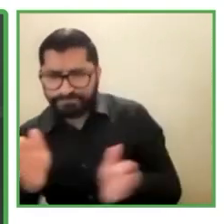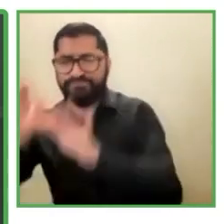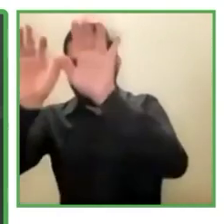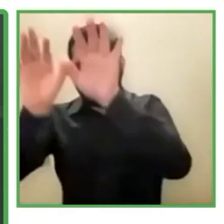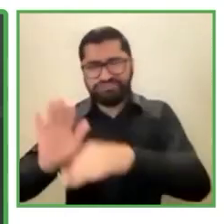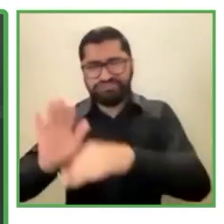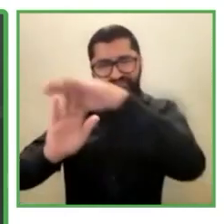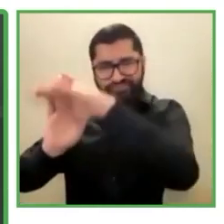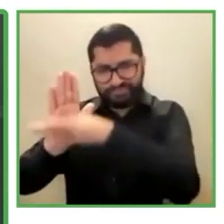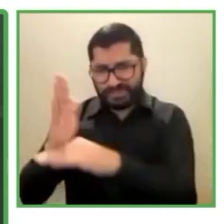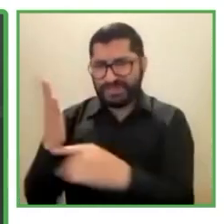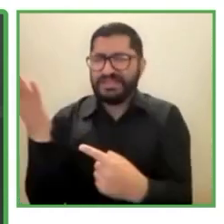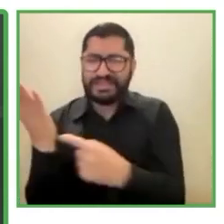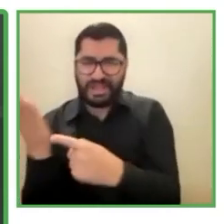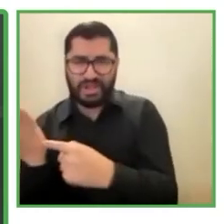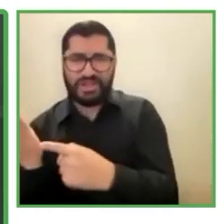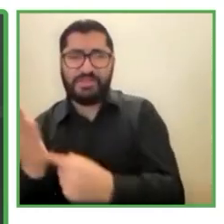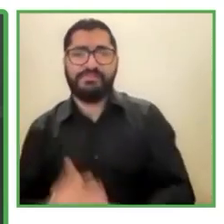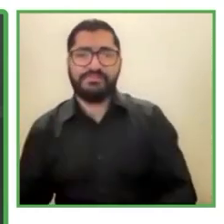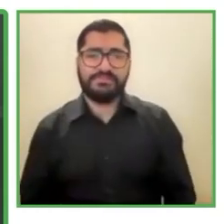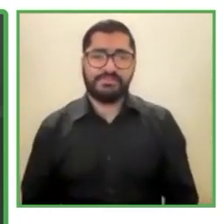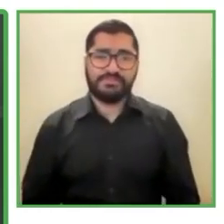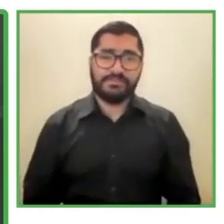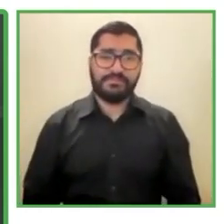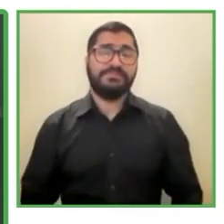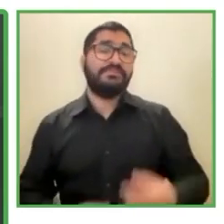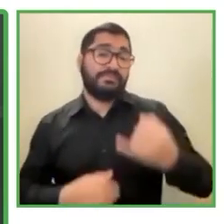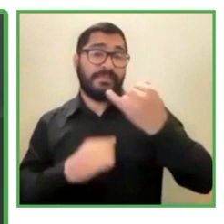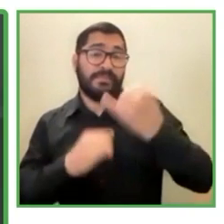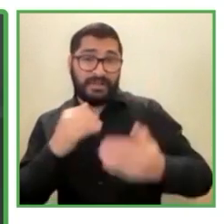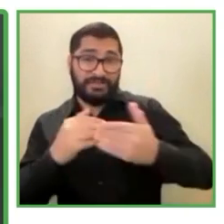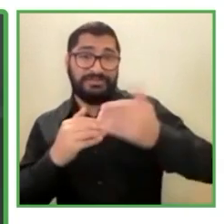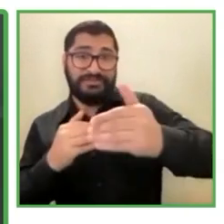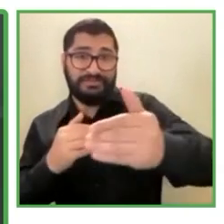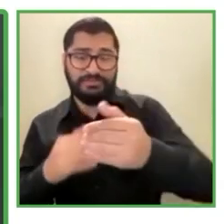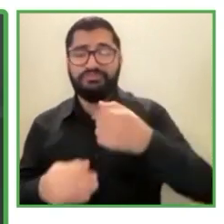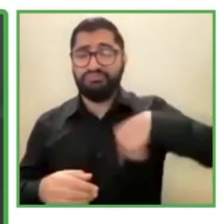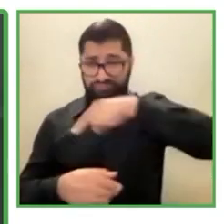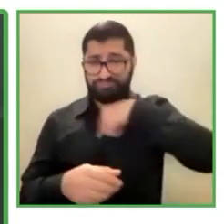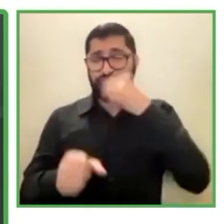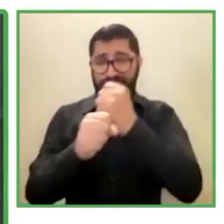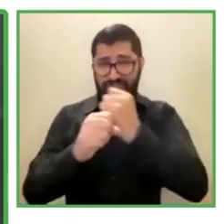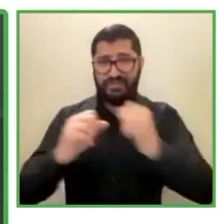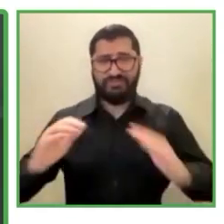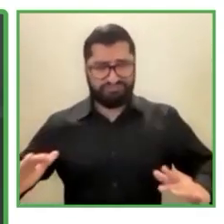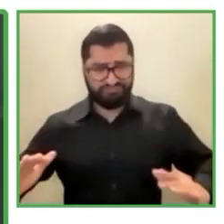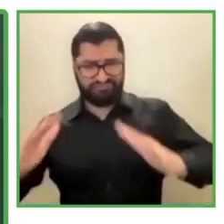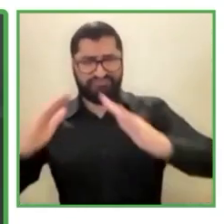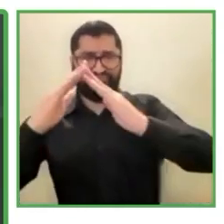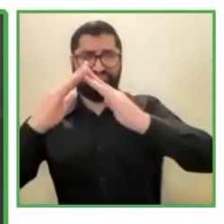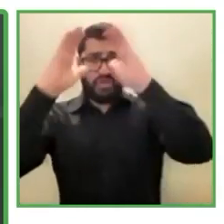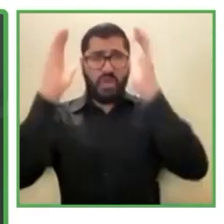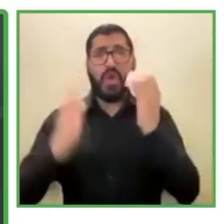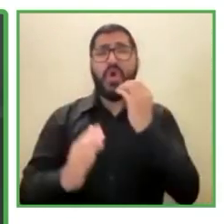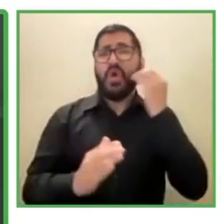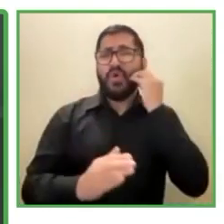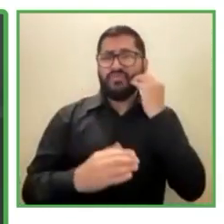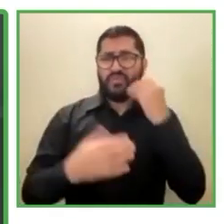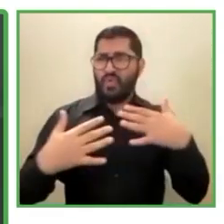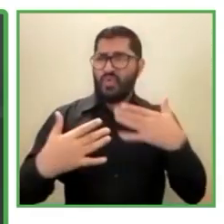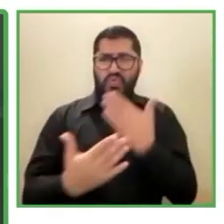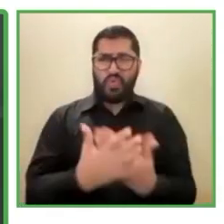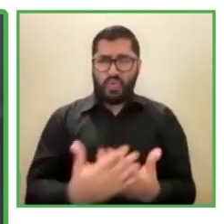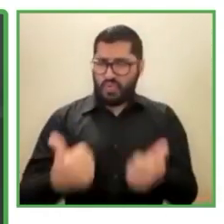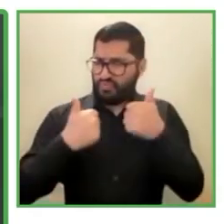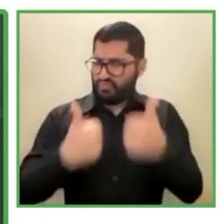driving this economic recovery. For example, remote work was just